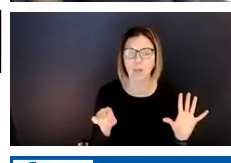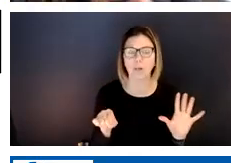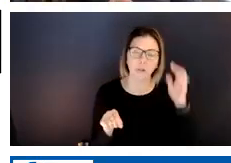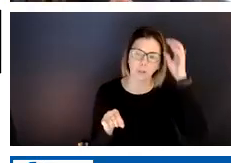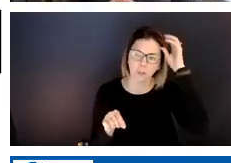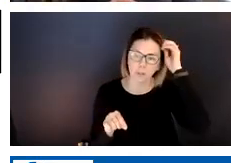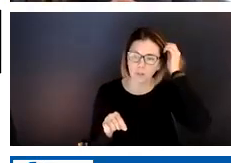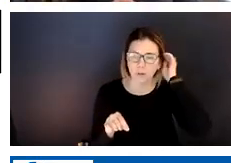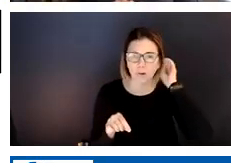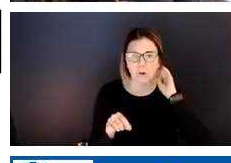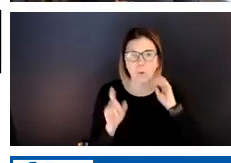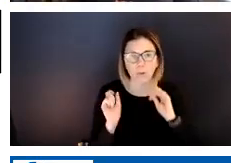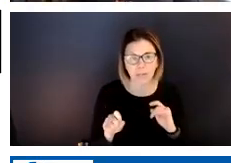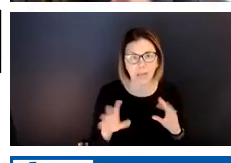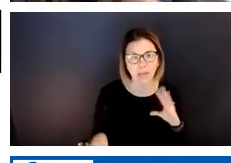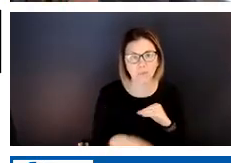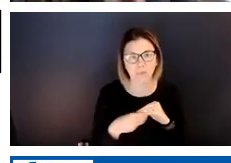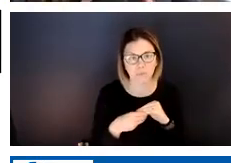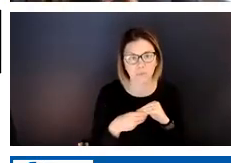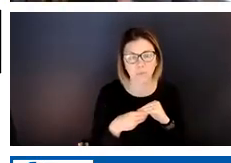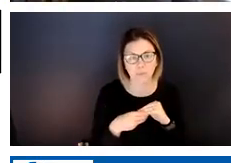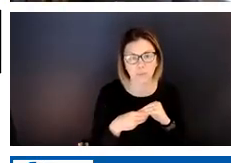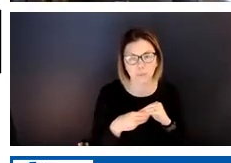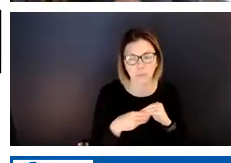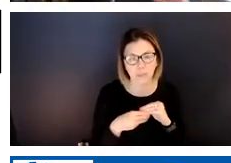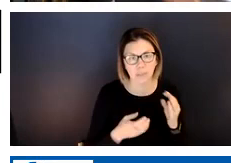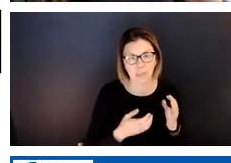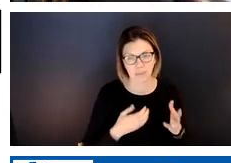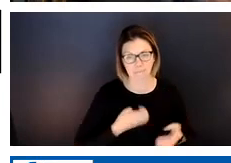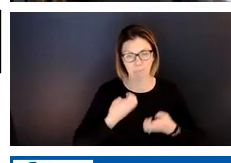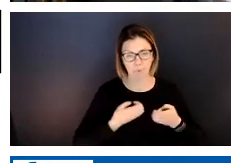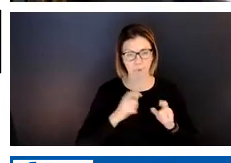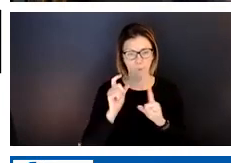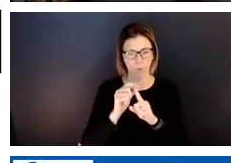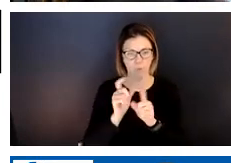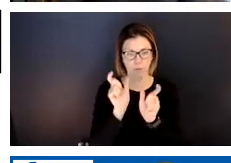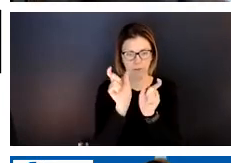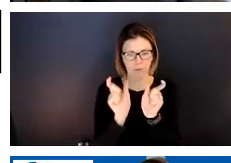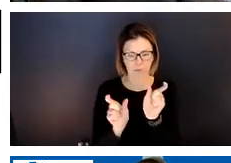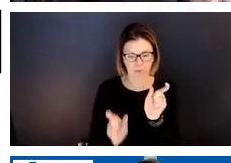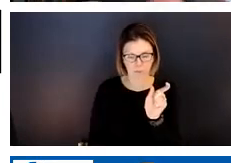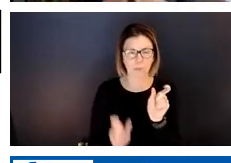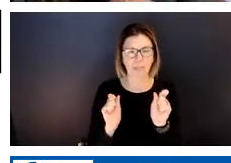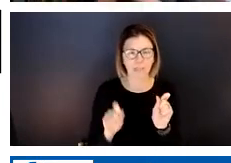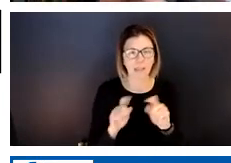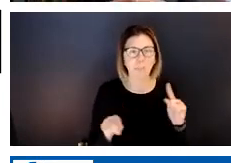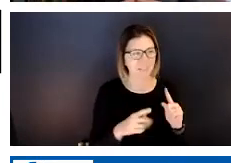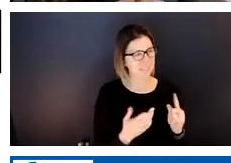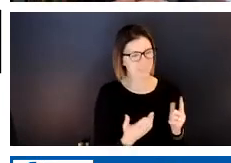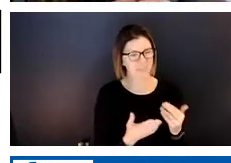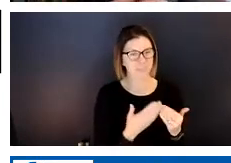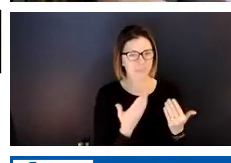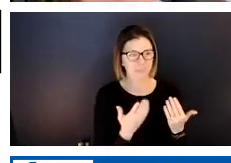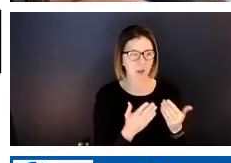work towards inserting emotional terminology, but for many, it's often easier to start with